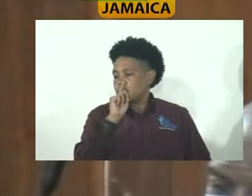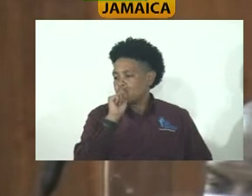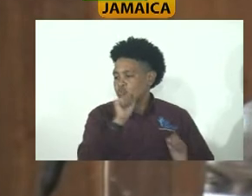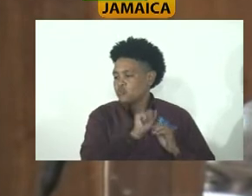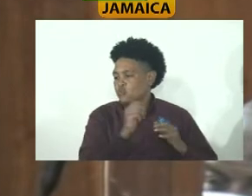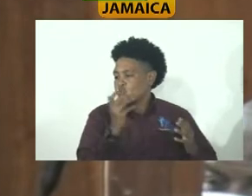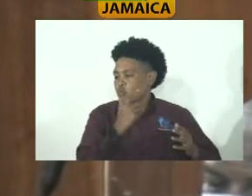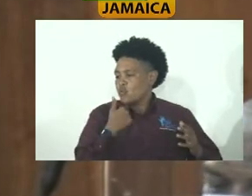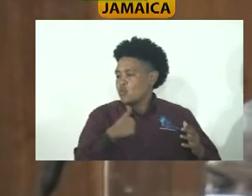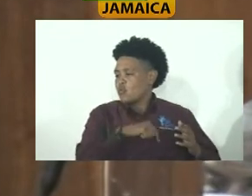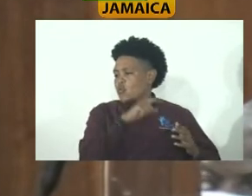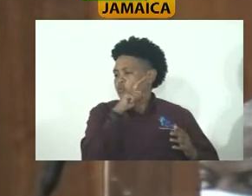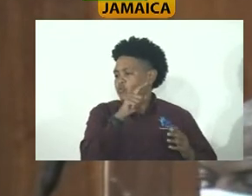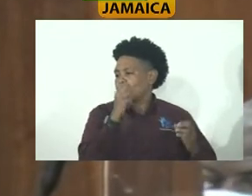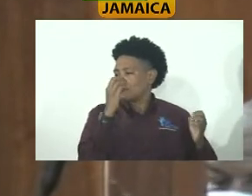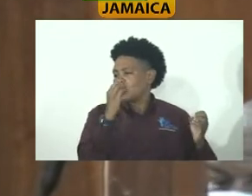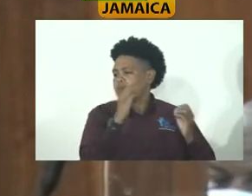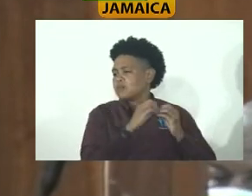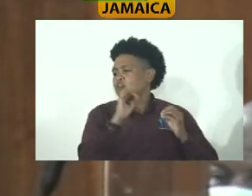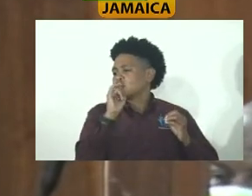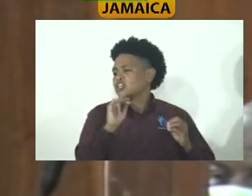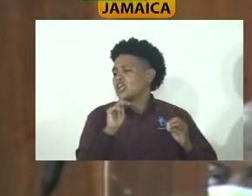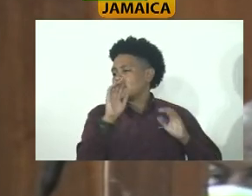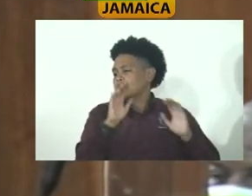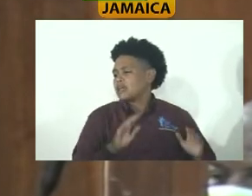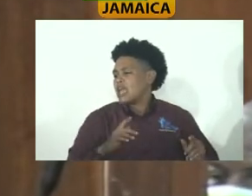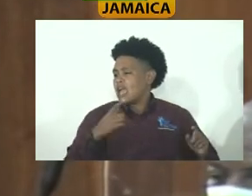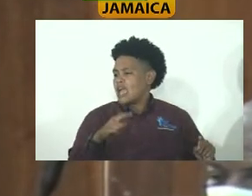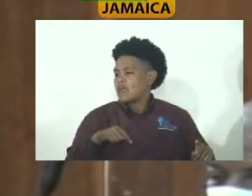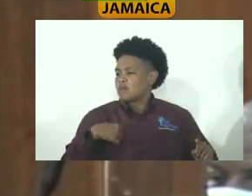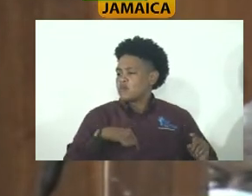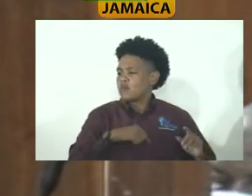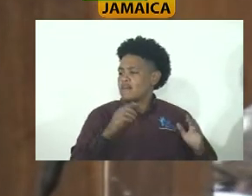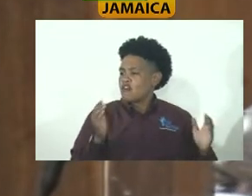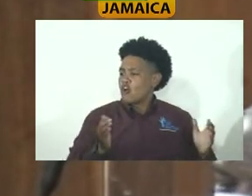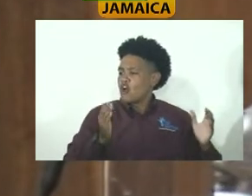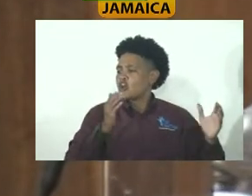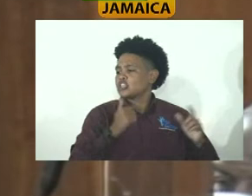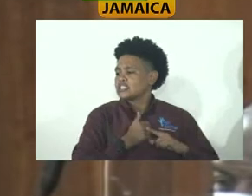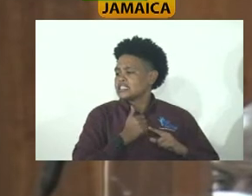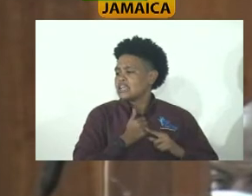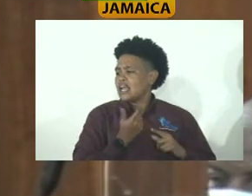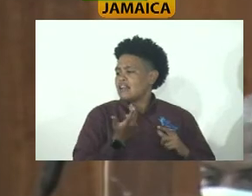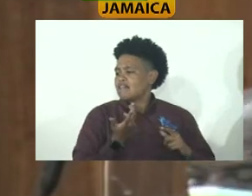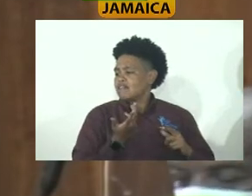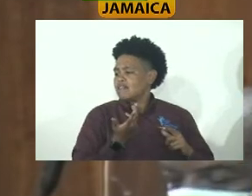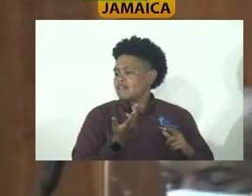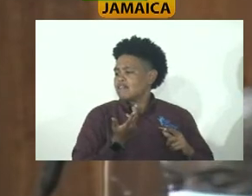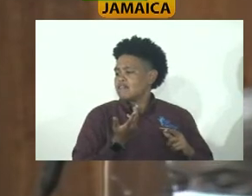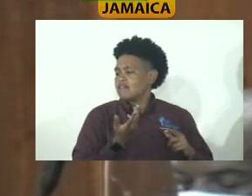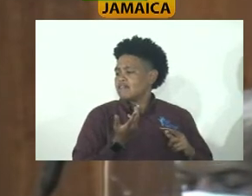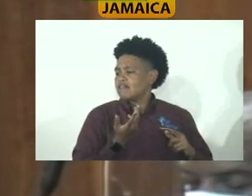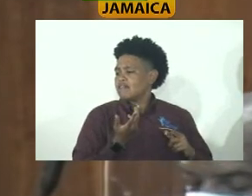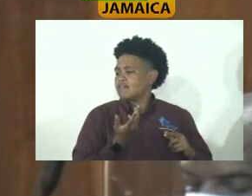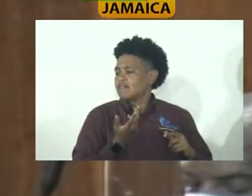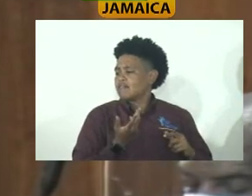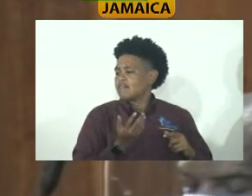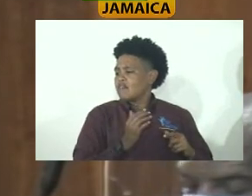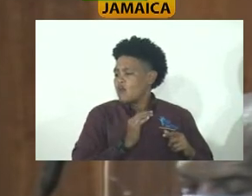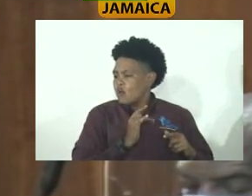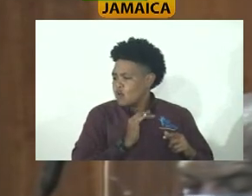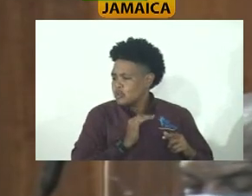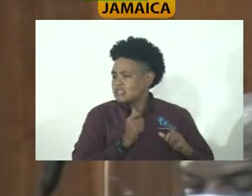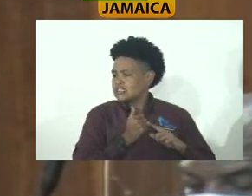we have trained many more justices of the peace we have urged outstanding jamaicans of unquestionable